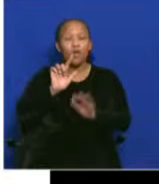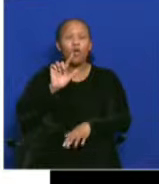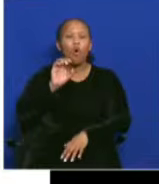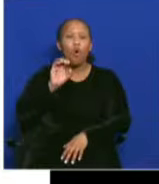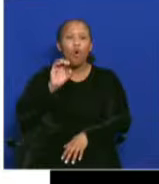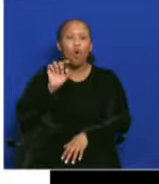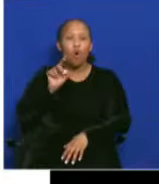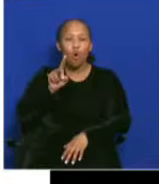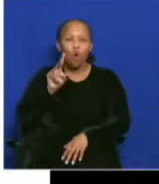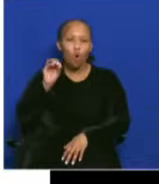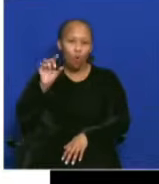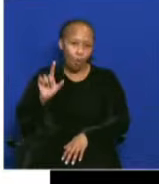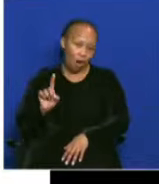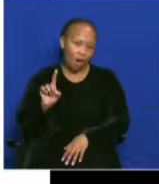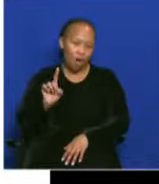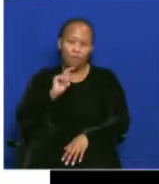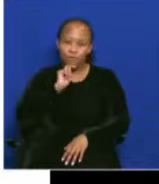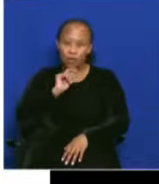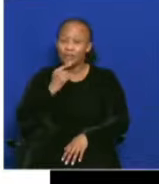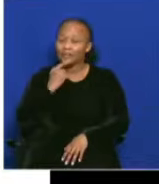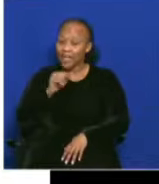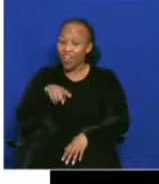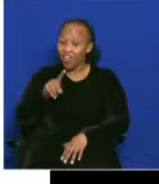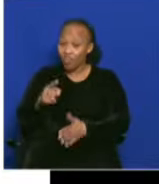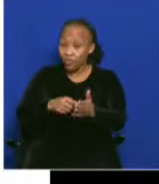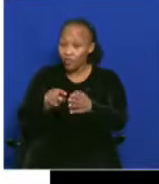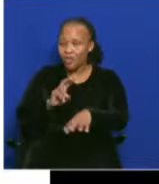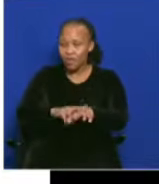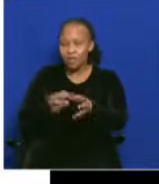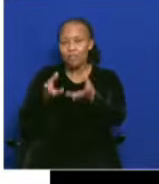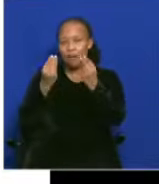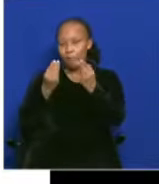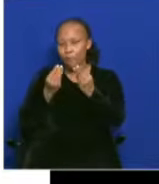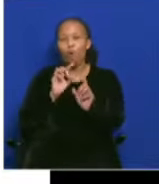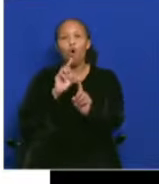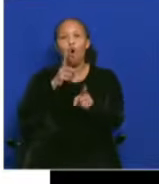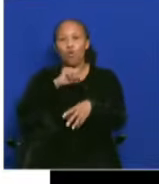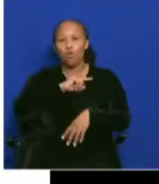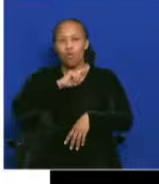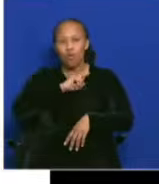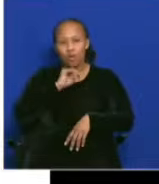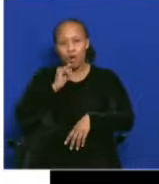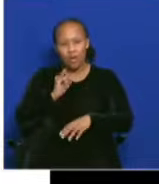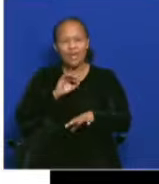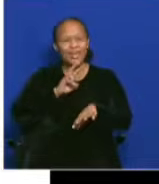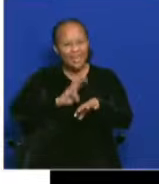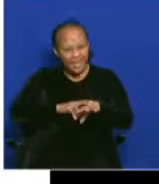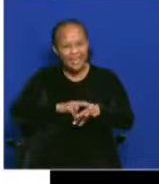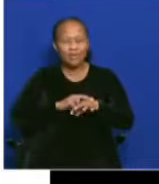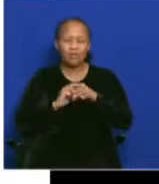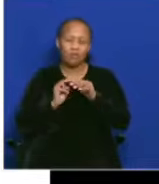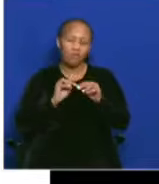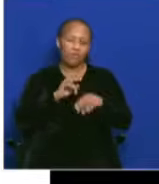get an order in this week while the need for PPE is still in season."